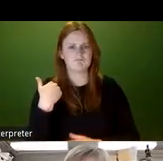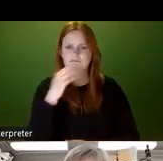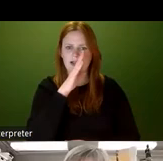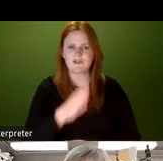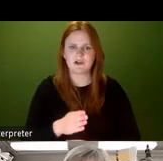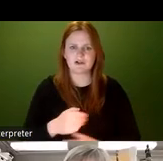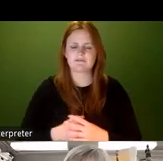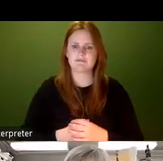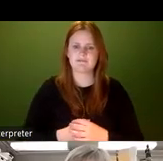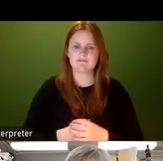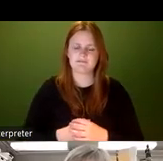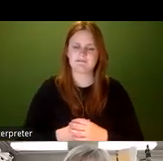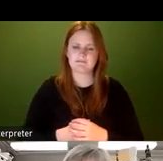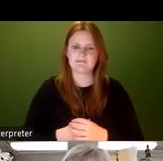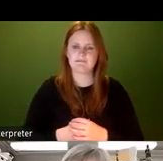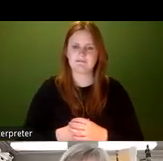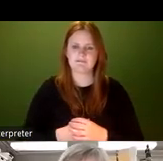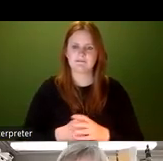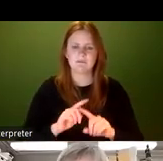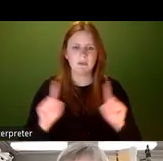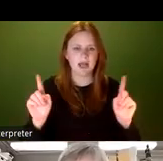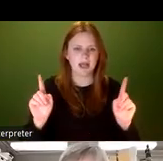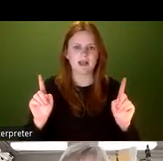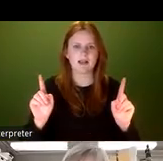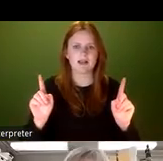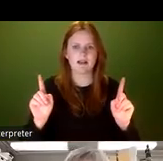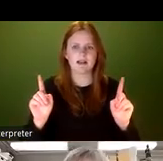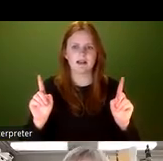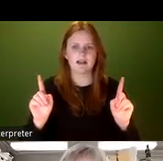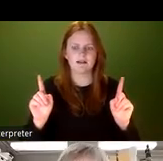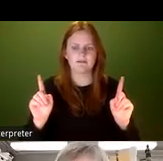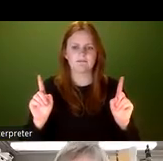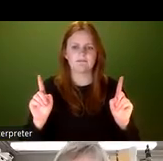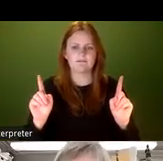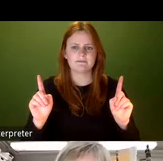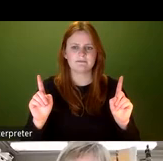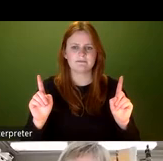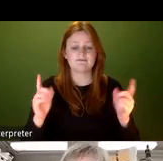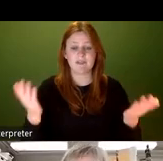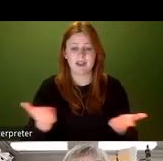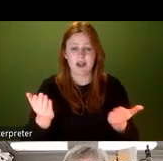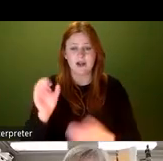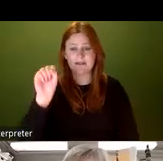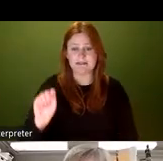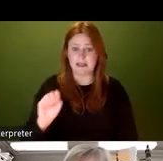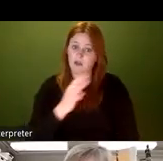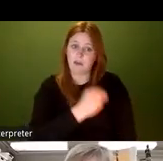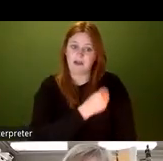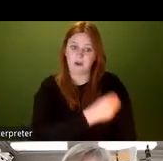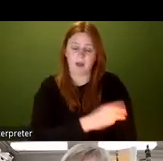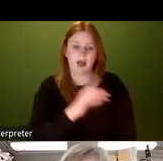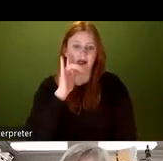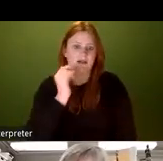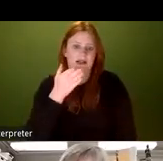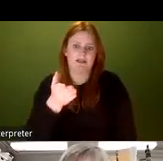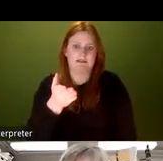but every direction one turns in southern Manitoba looks like this for